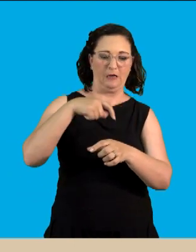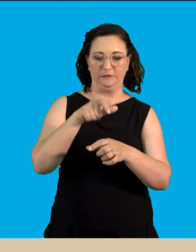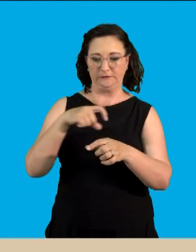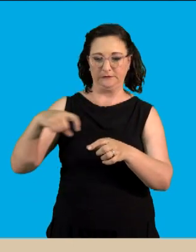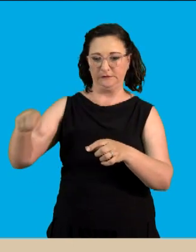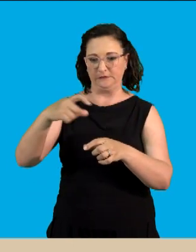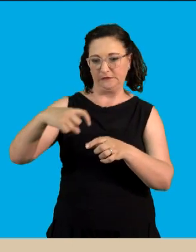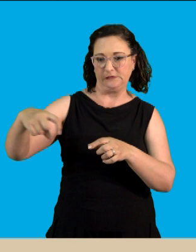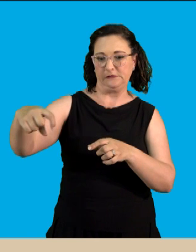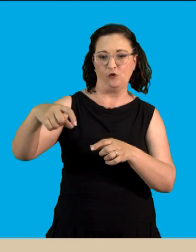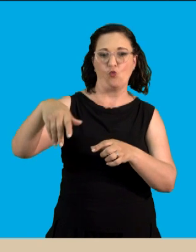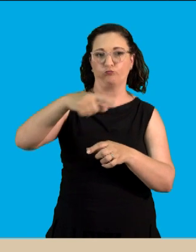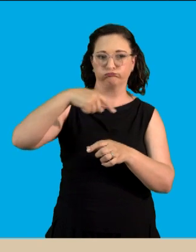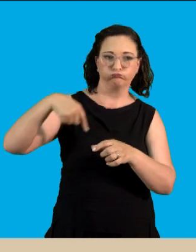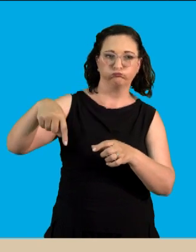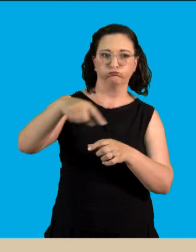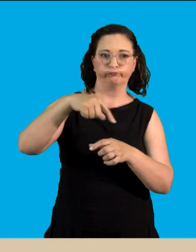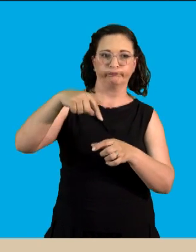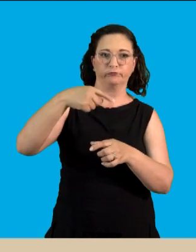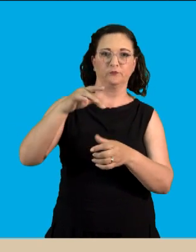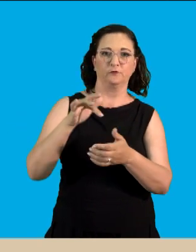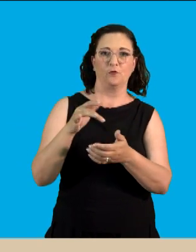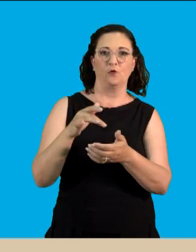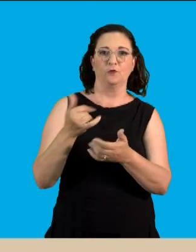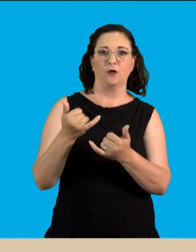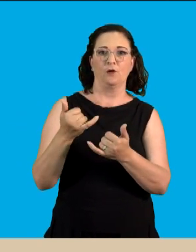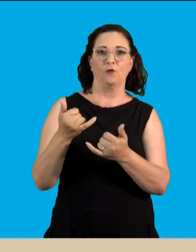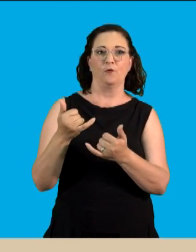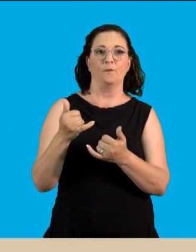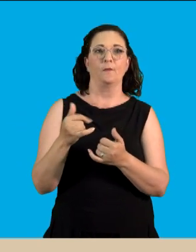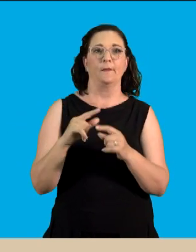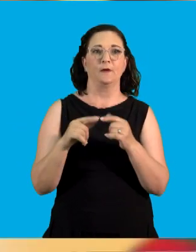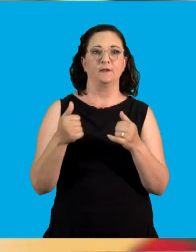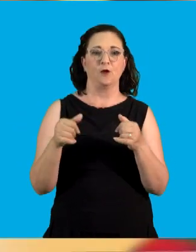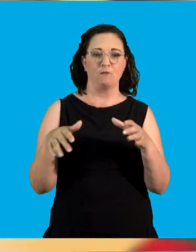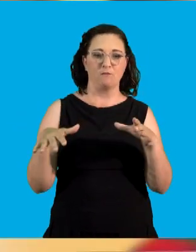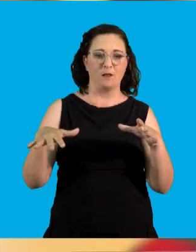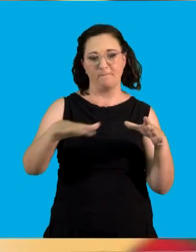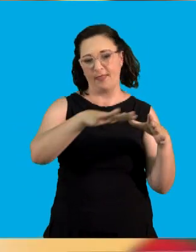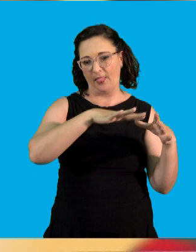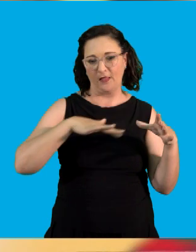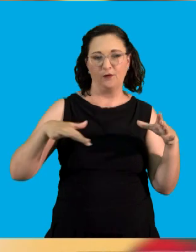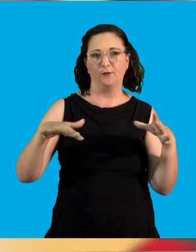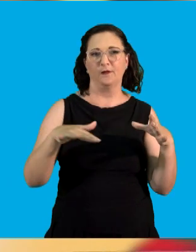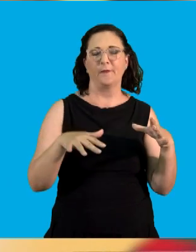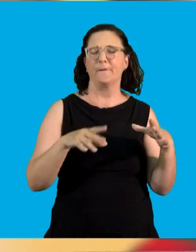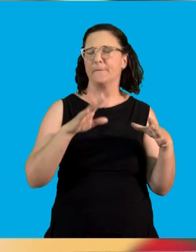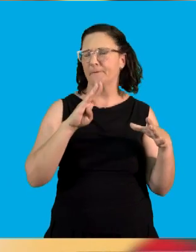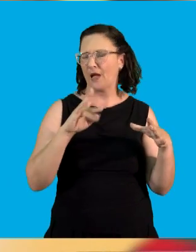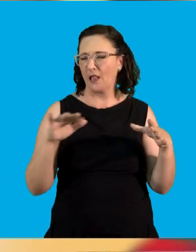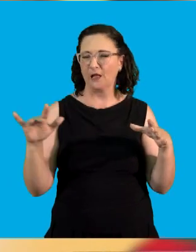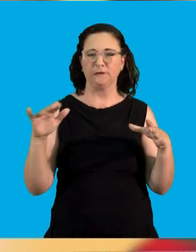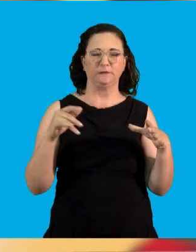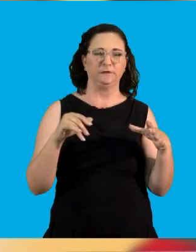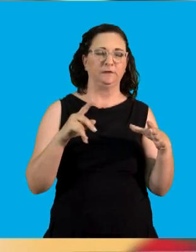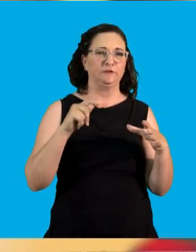stars orbiting the center of the disk. So the Milky Way on its own, as we have said, that it consists of billions